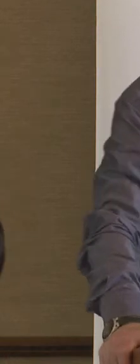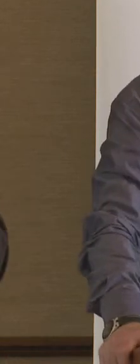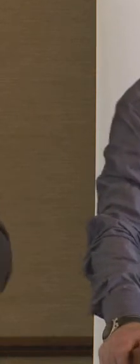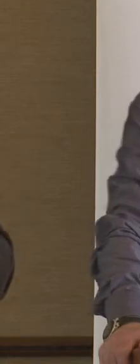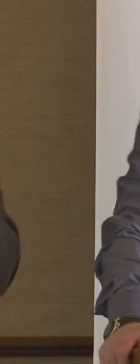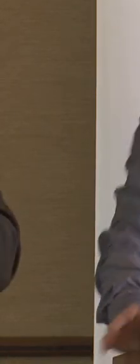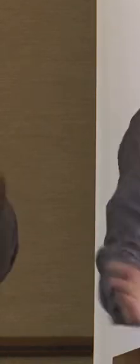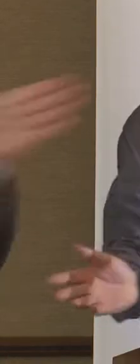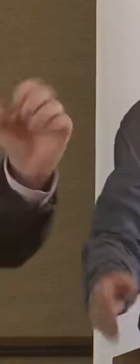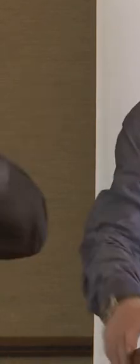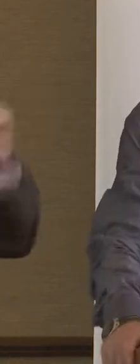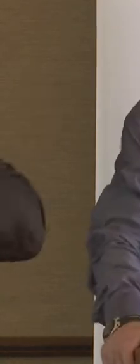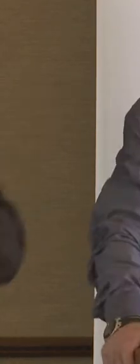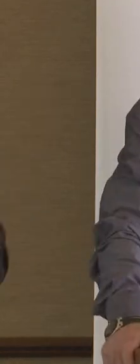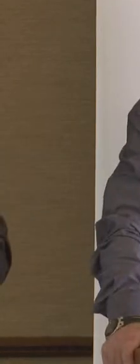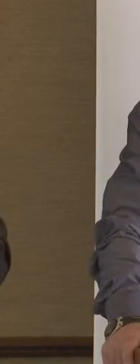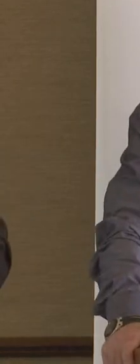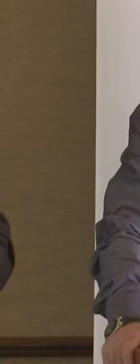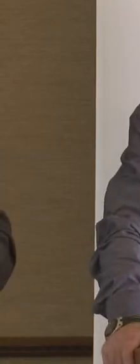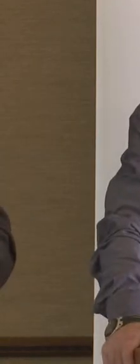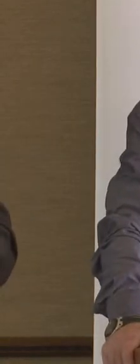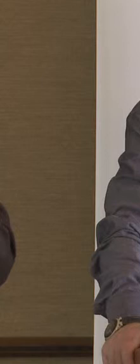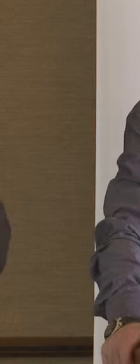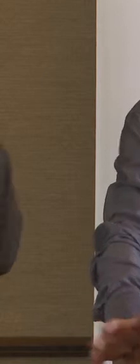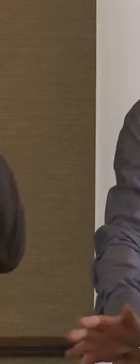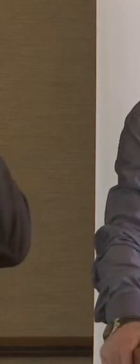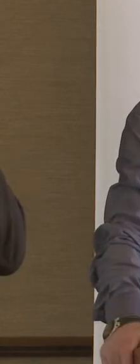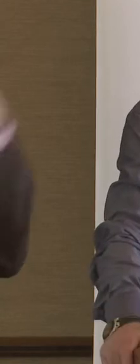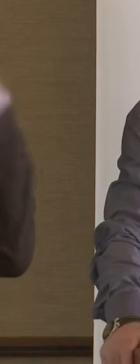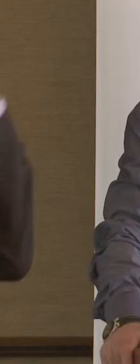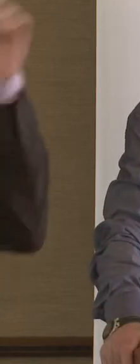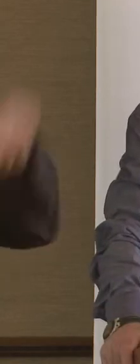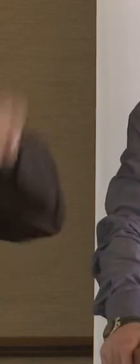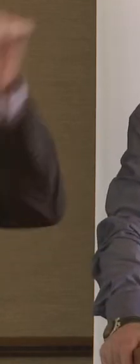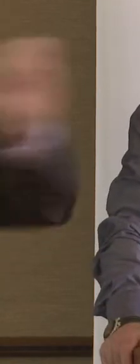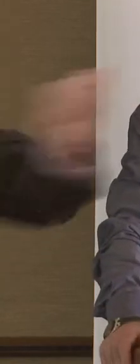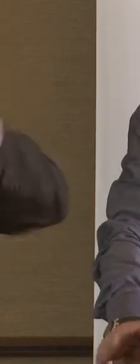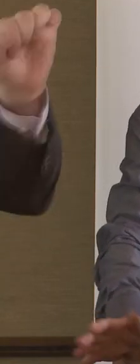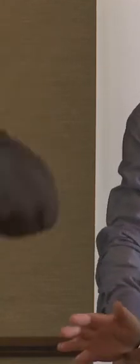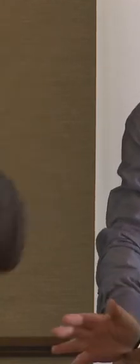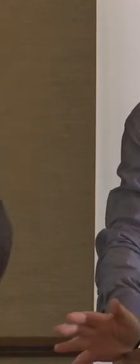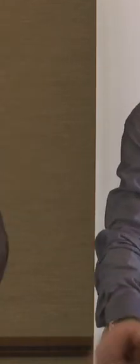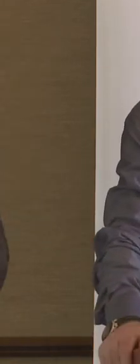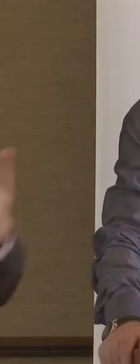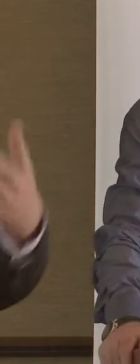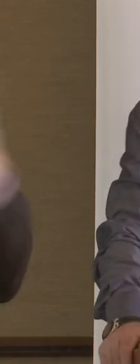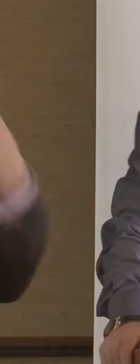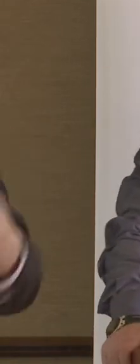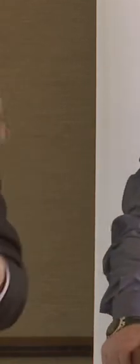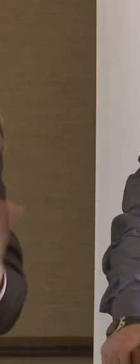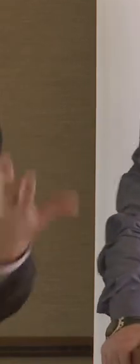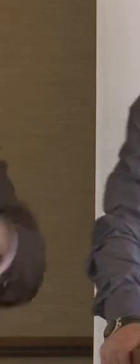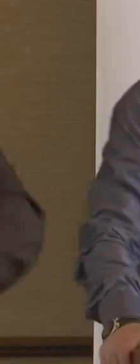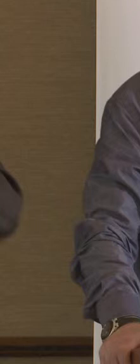services. I understand you represent a range of roles including access officers, disability